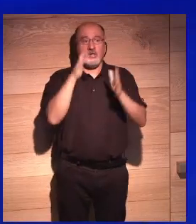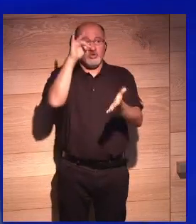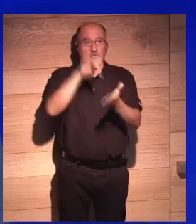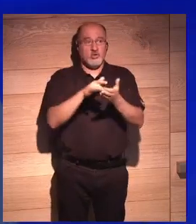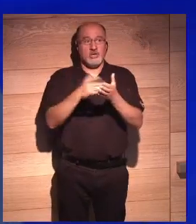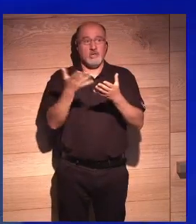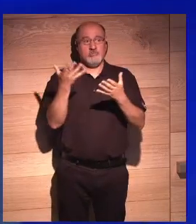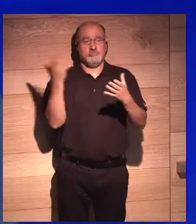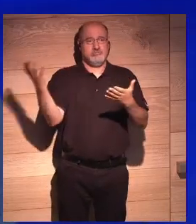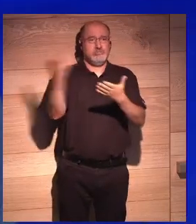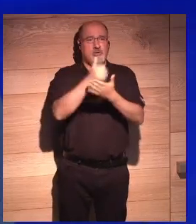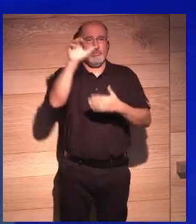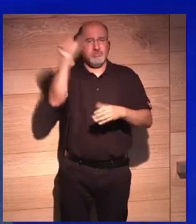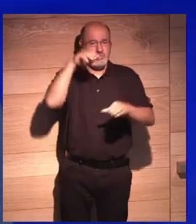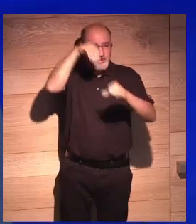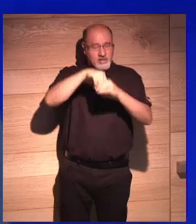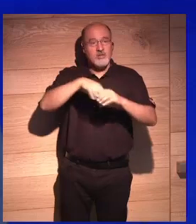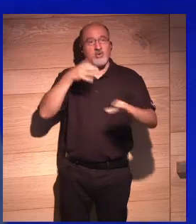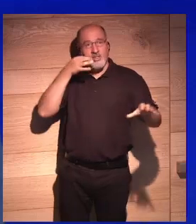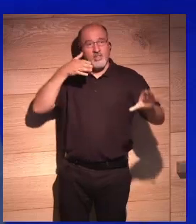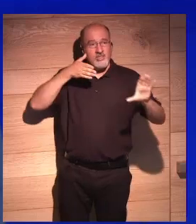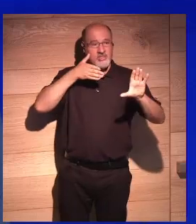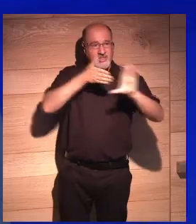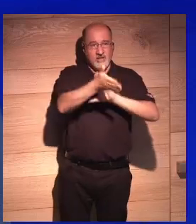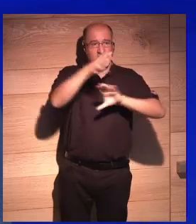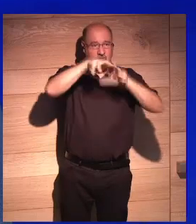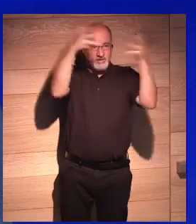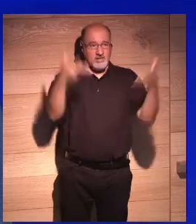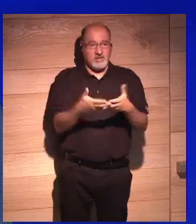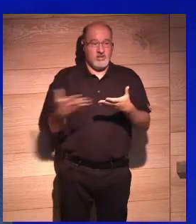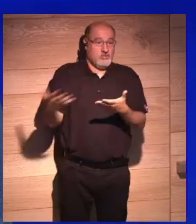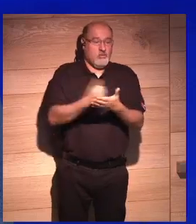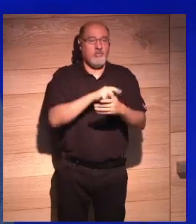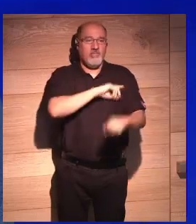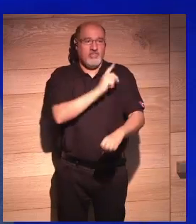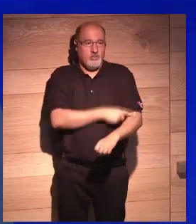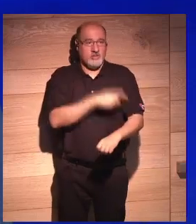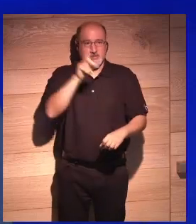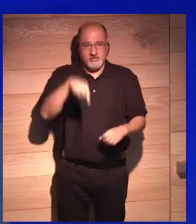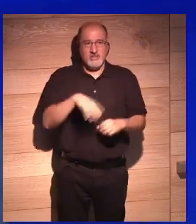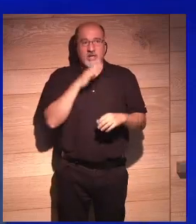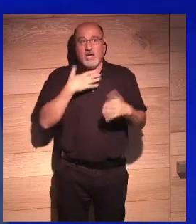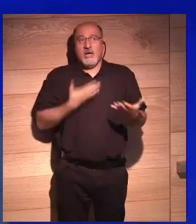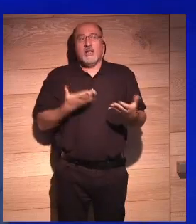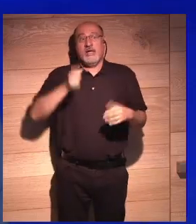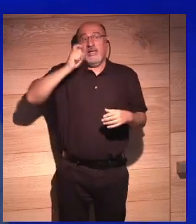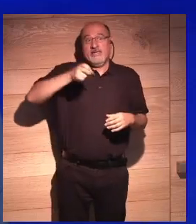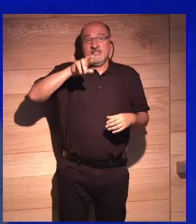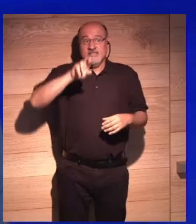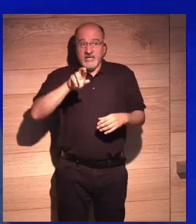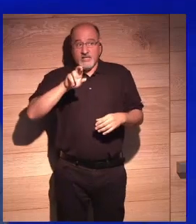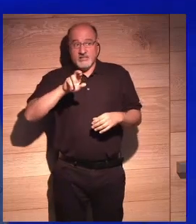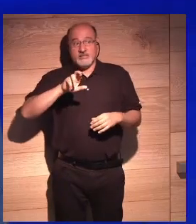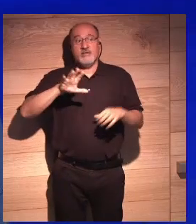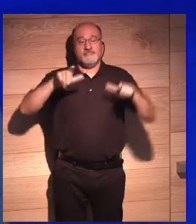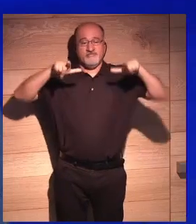events and sports and things like that. And we are we're highlighting everything that has to do